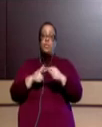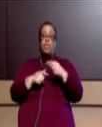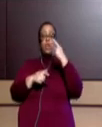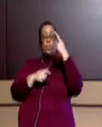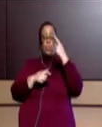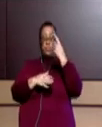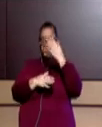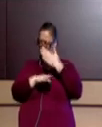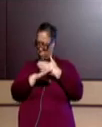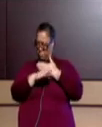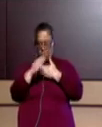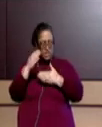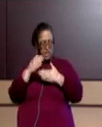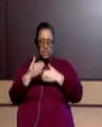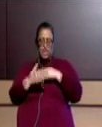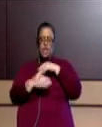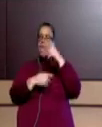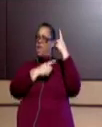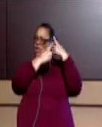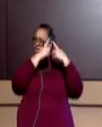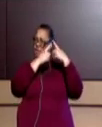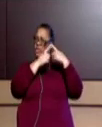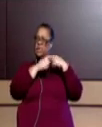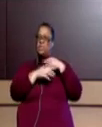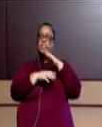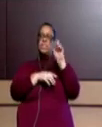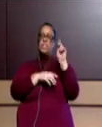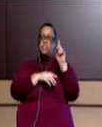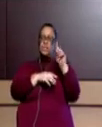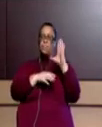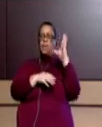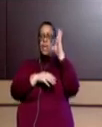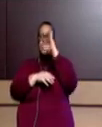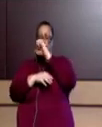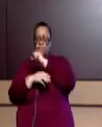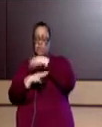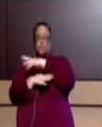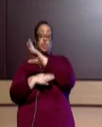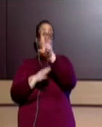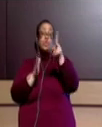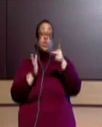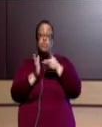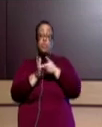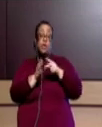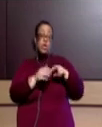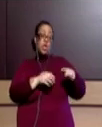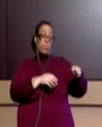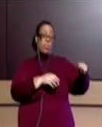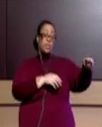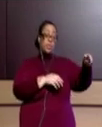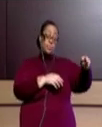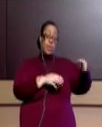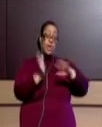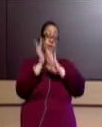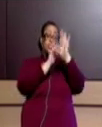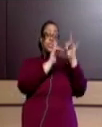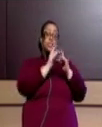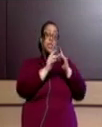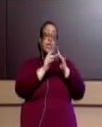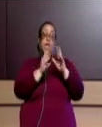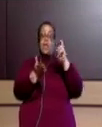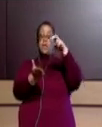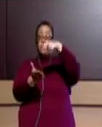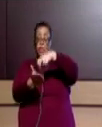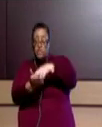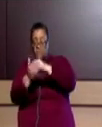at himself and said, you know what? There's something else missing. So he turns around and he runs back to Jesus and he falls at his feet and he begins